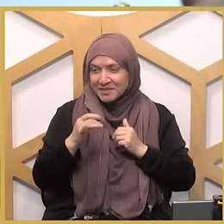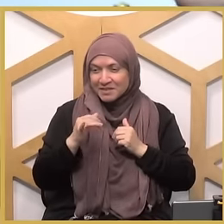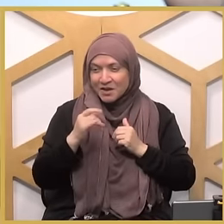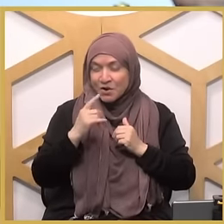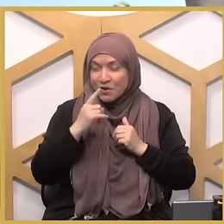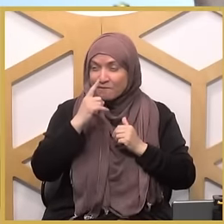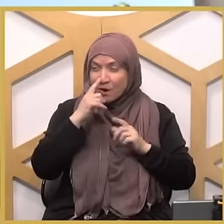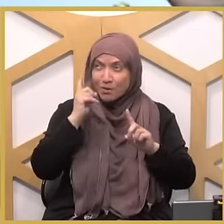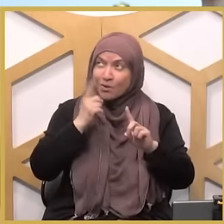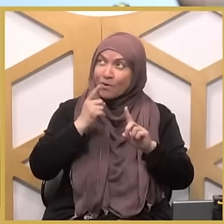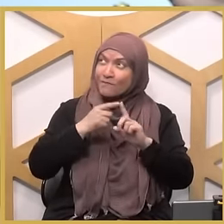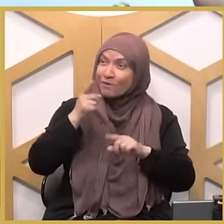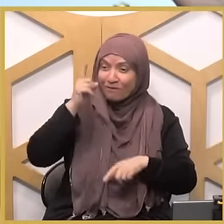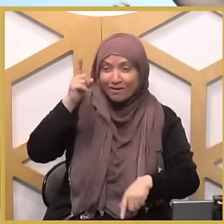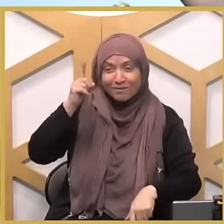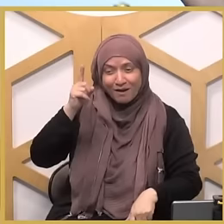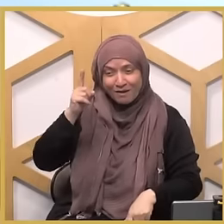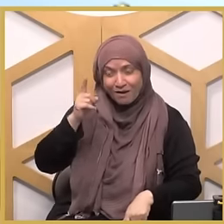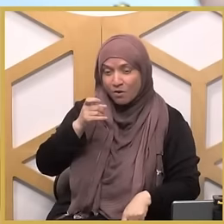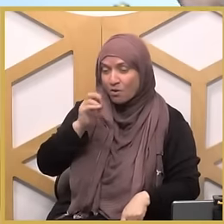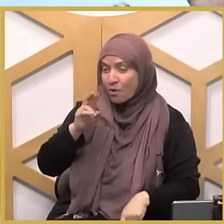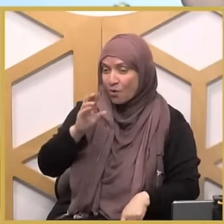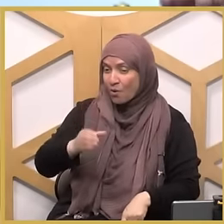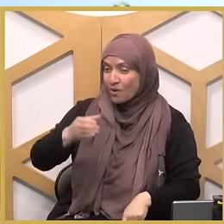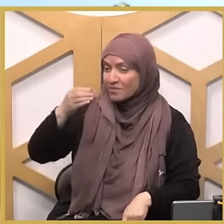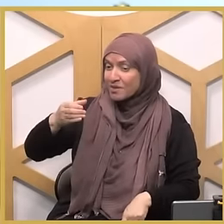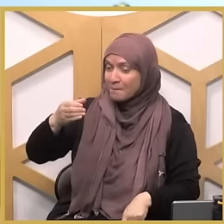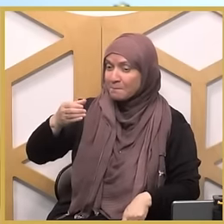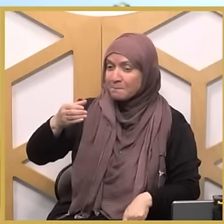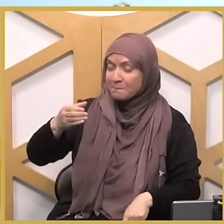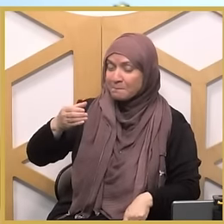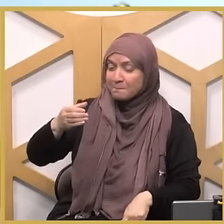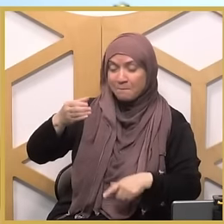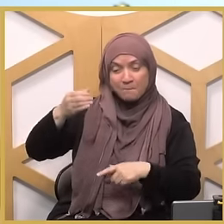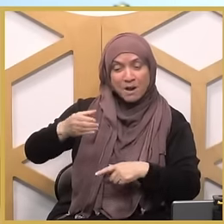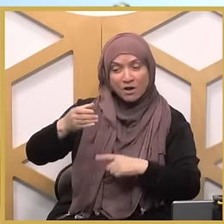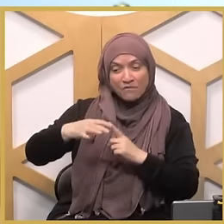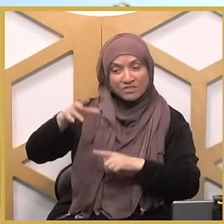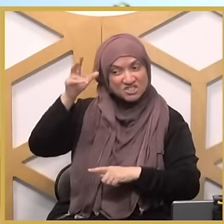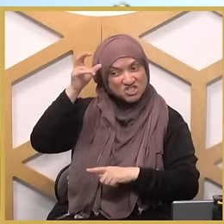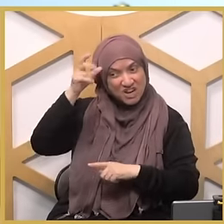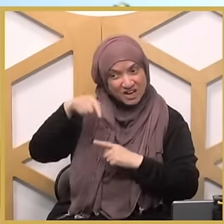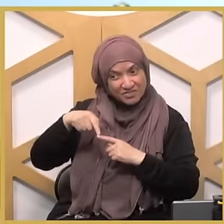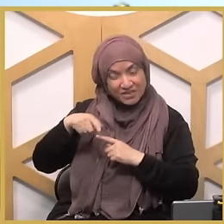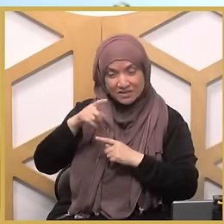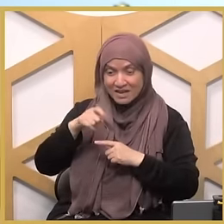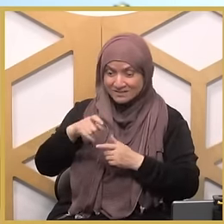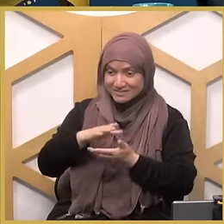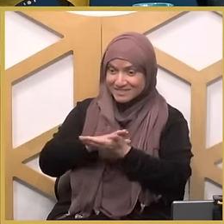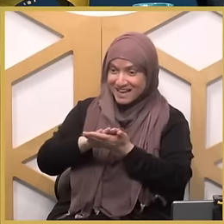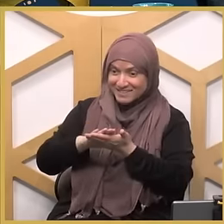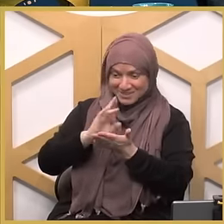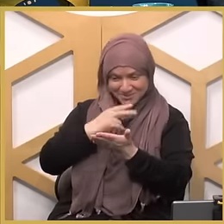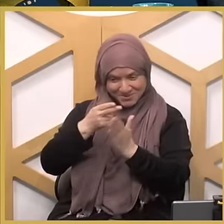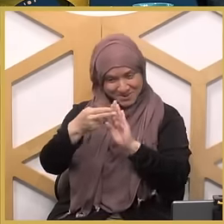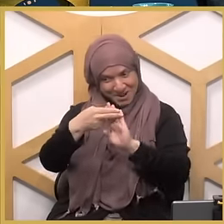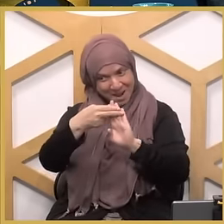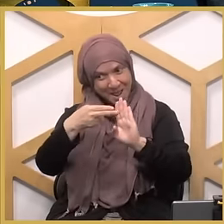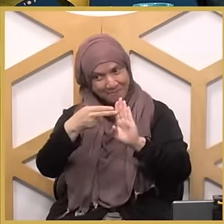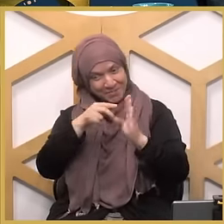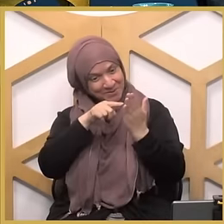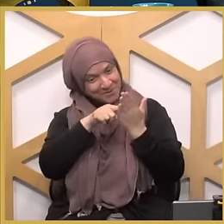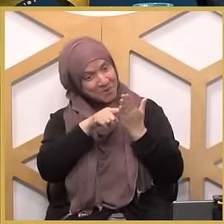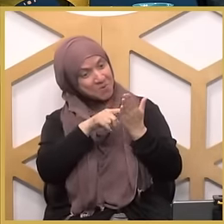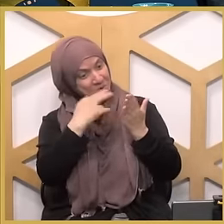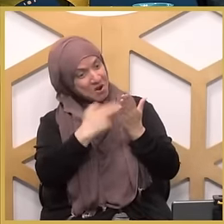has a really, really good marketing agency behind it. That's it. But at the end of the day, it's not going to do you any good. JazakAllah khair, Sheikh. So we have a lot of questions